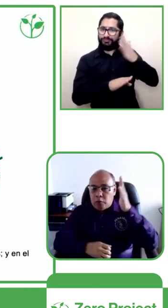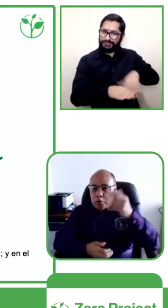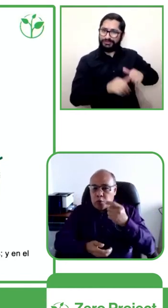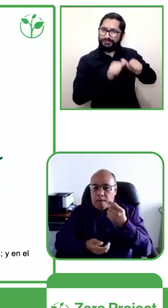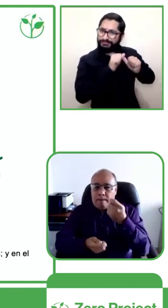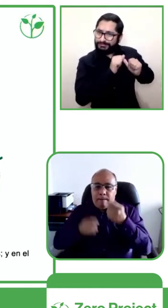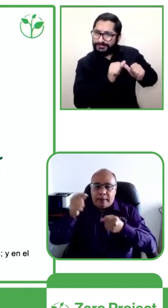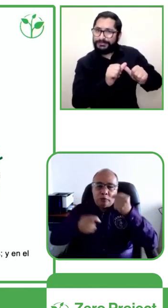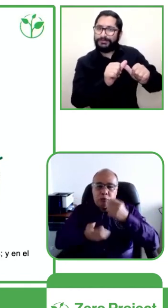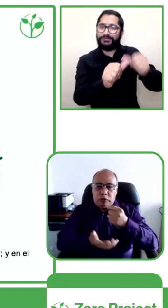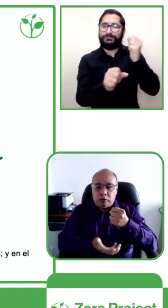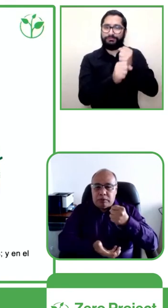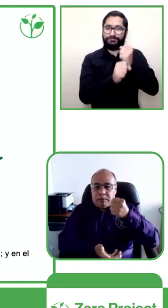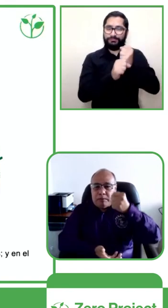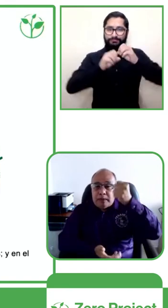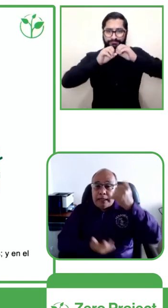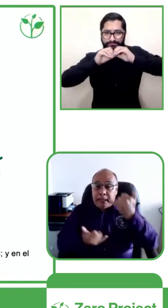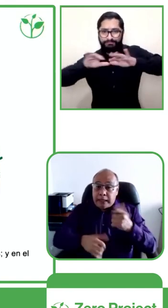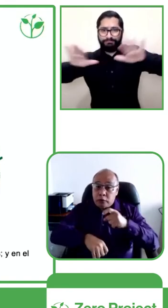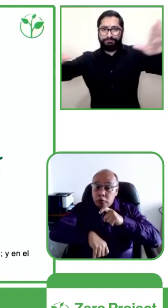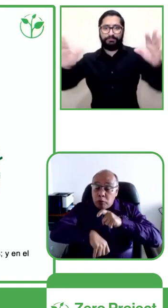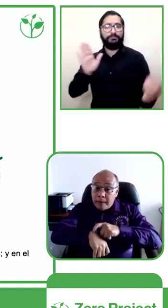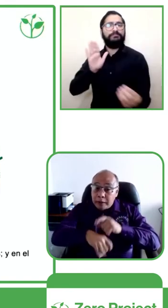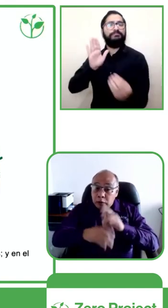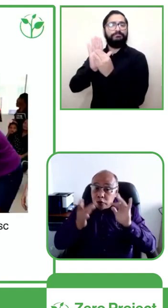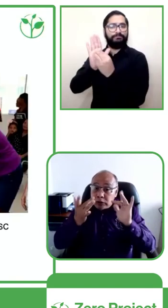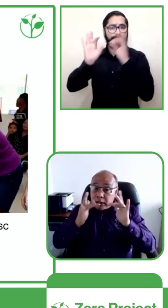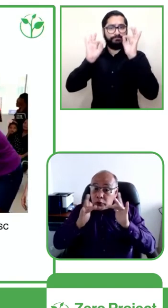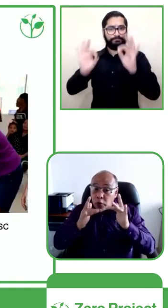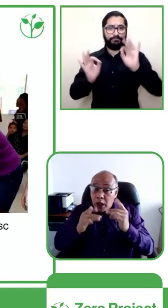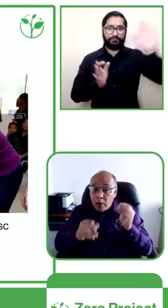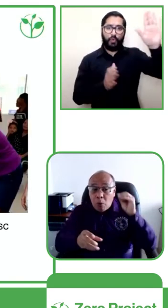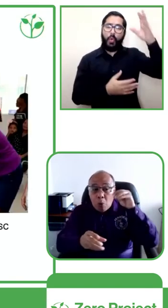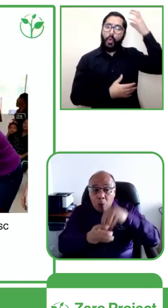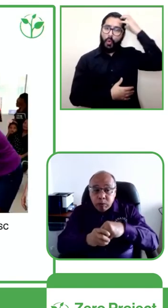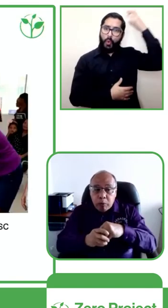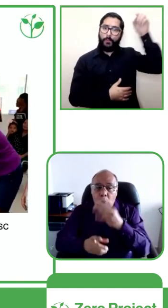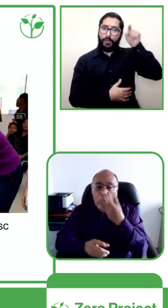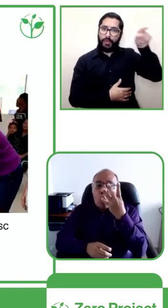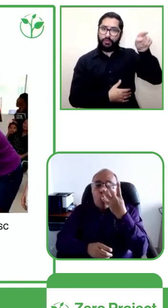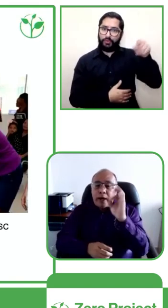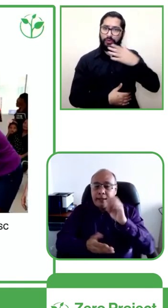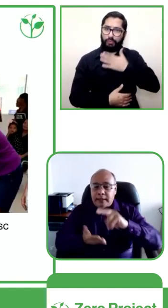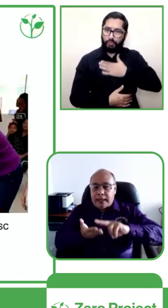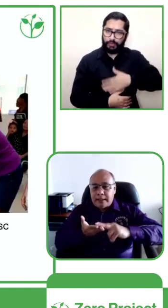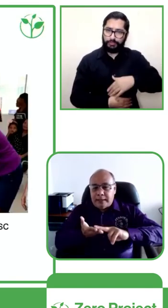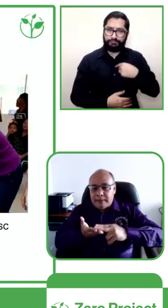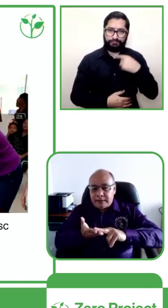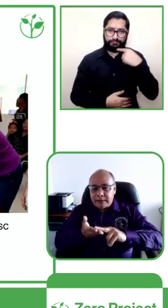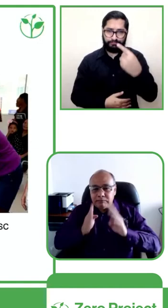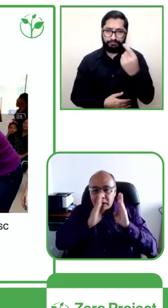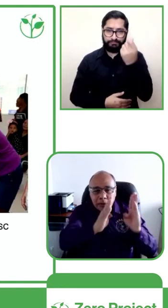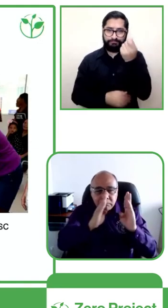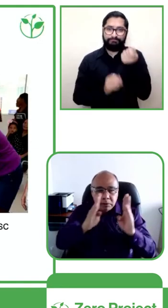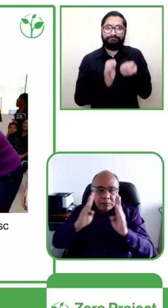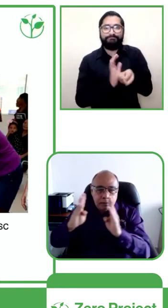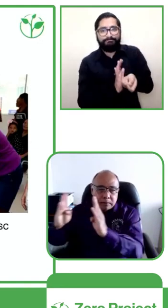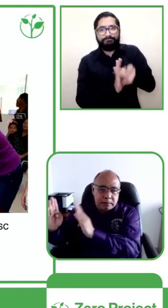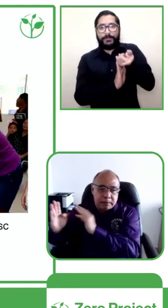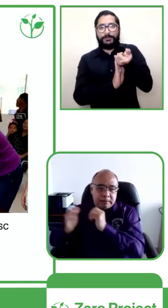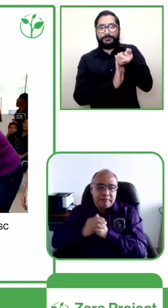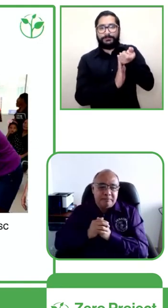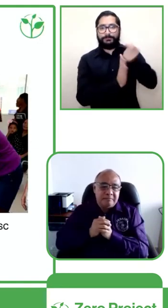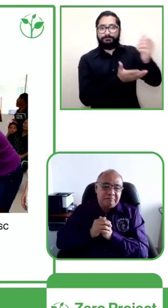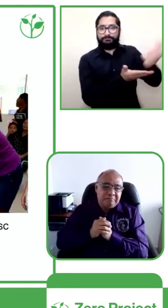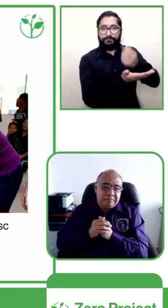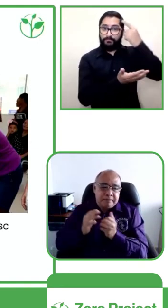become a state policy. What we want for the future is to have more budget,